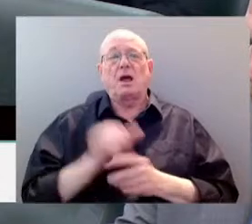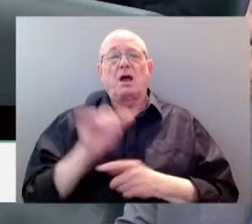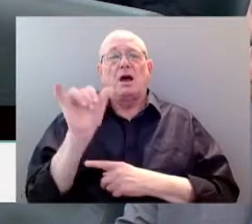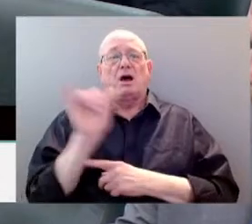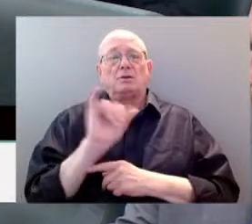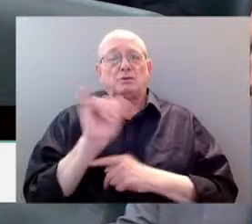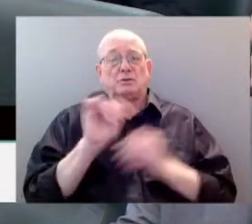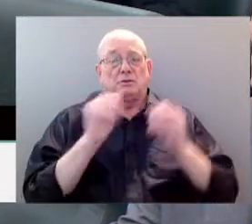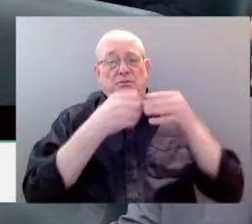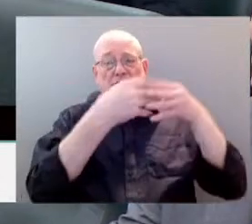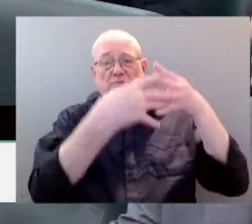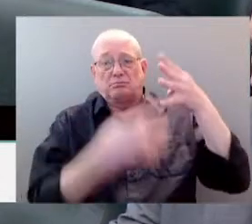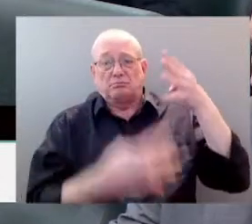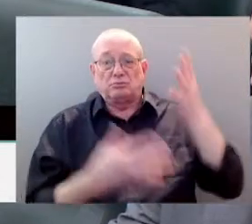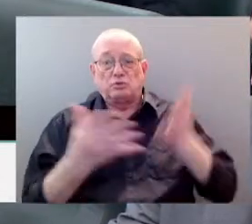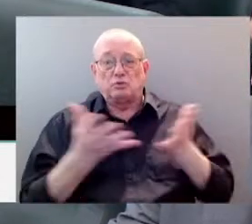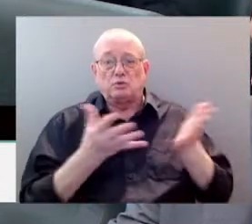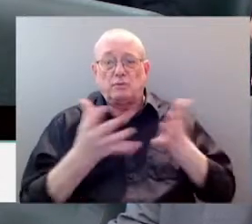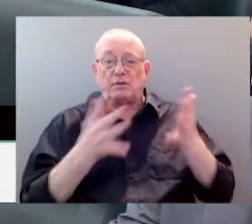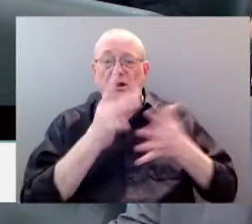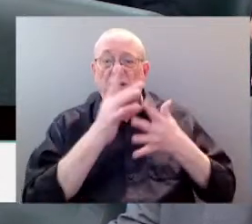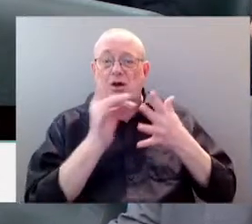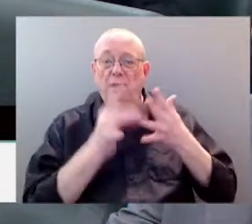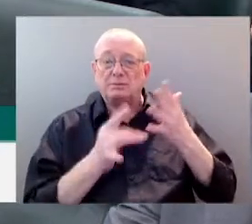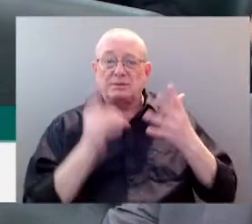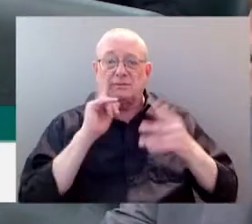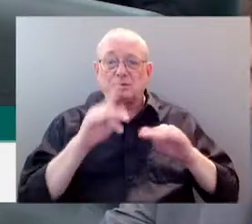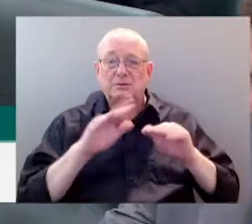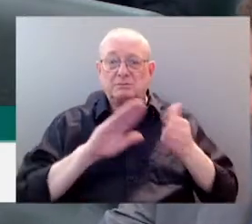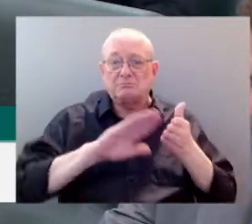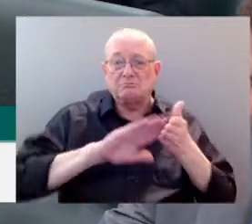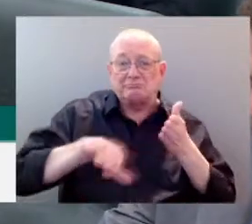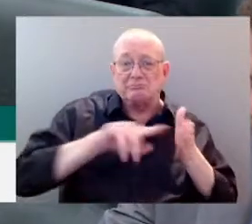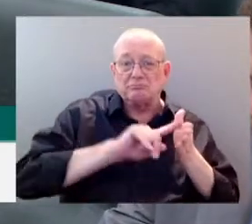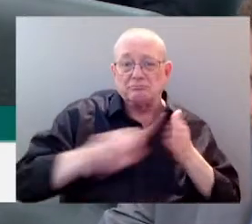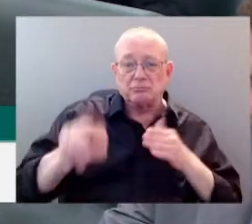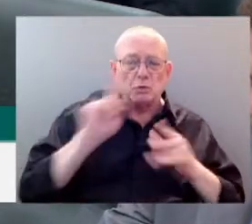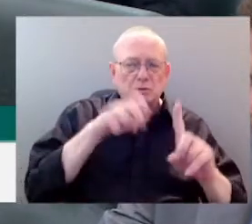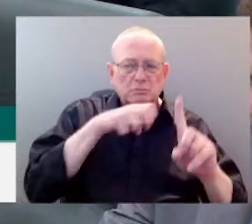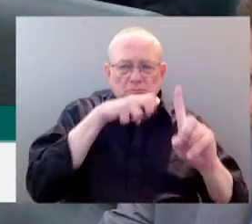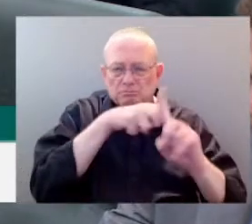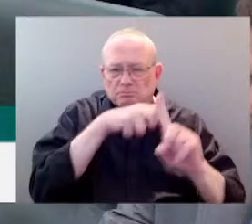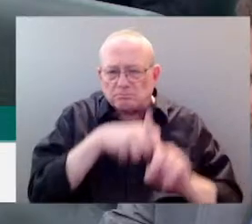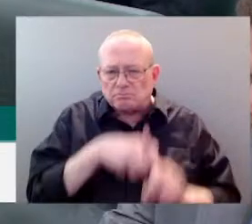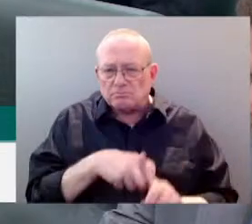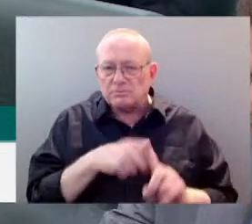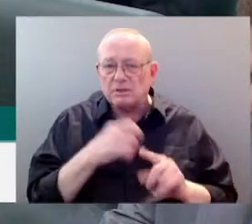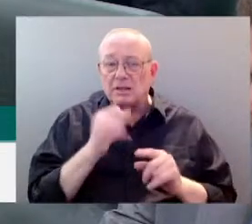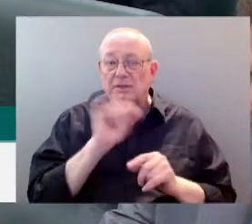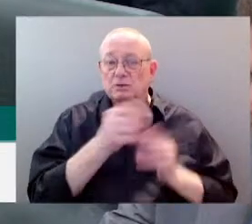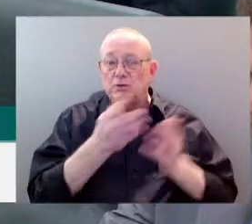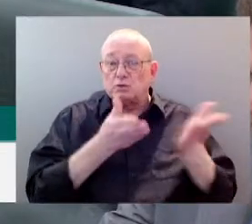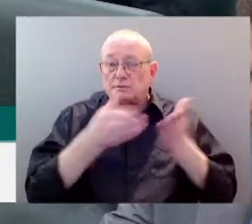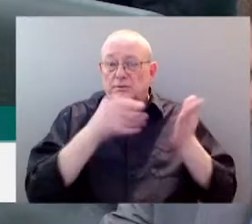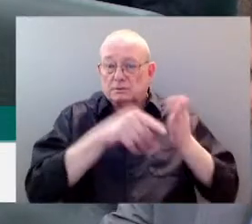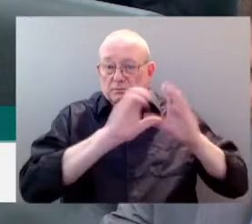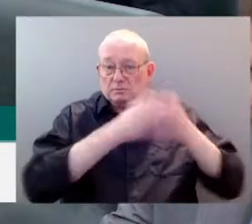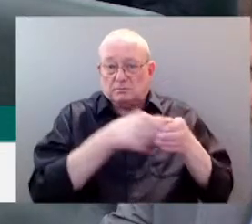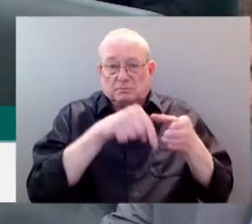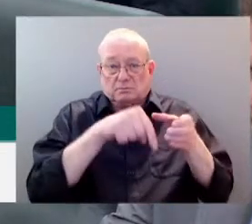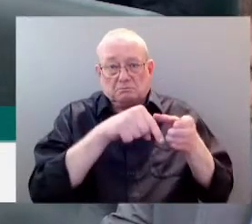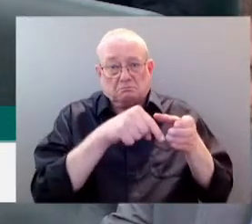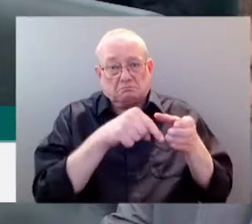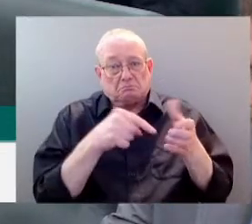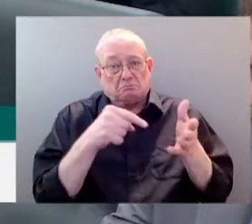clearly this was an organization that was receiving patients and not a able to provide the full range of care needed for their